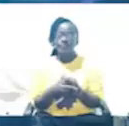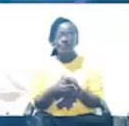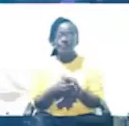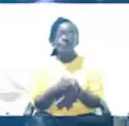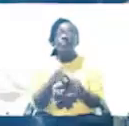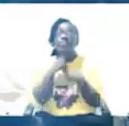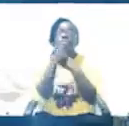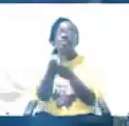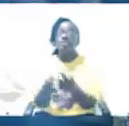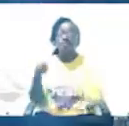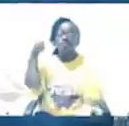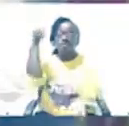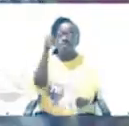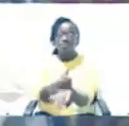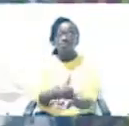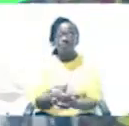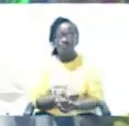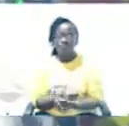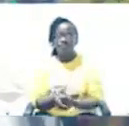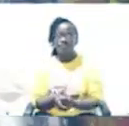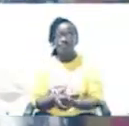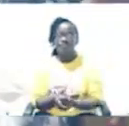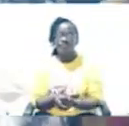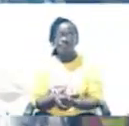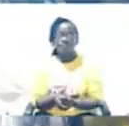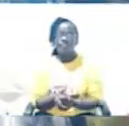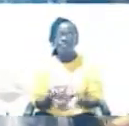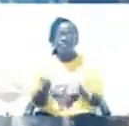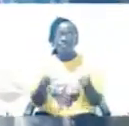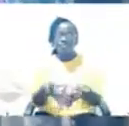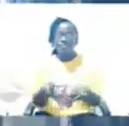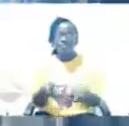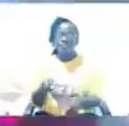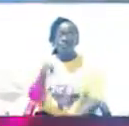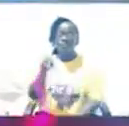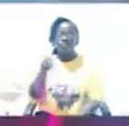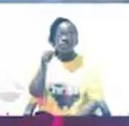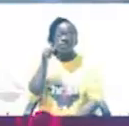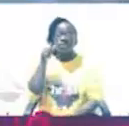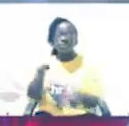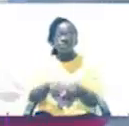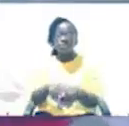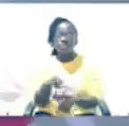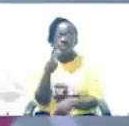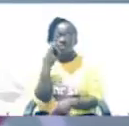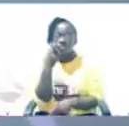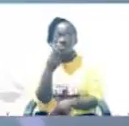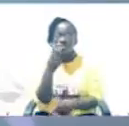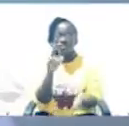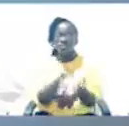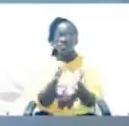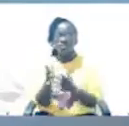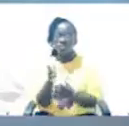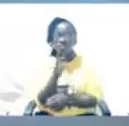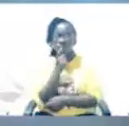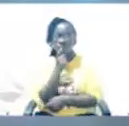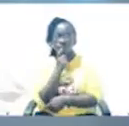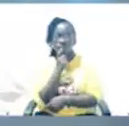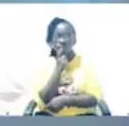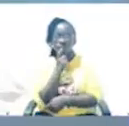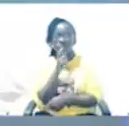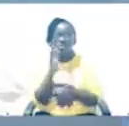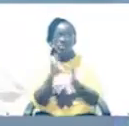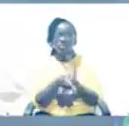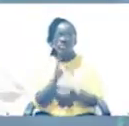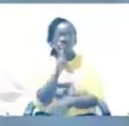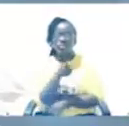Shout amen. Amen. But Martha looked into the eyes of Jesus. Martha said yes when him. And then he said, I know can't